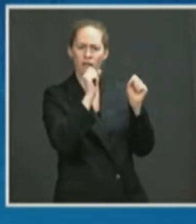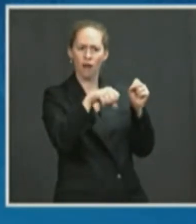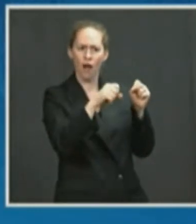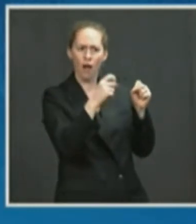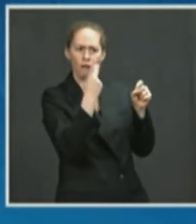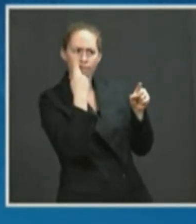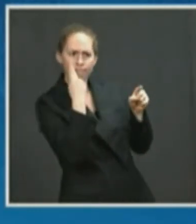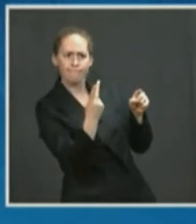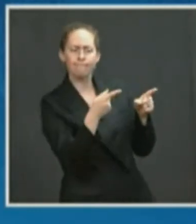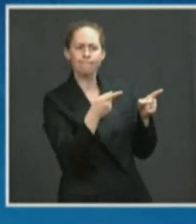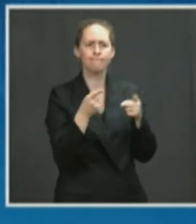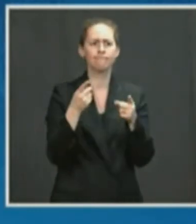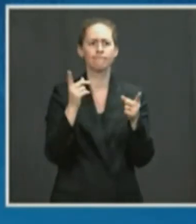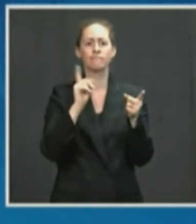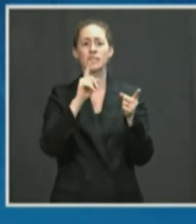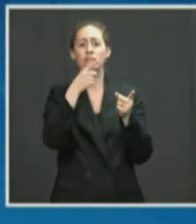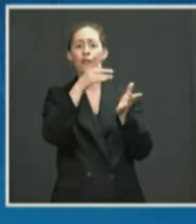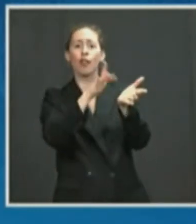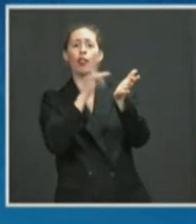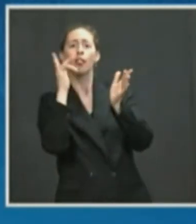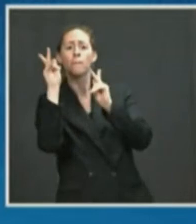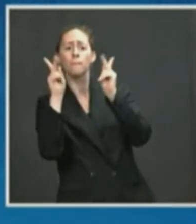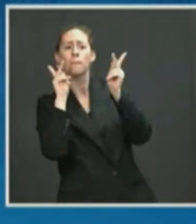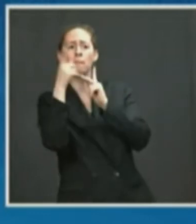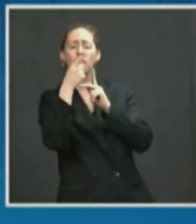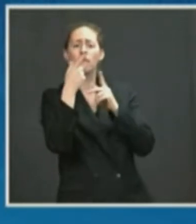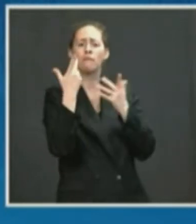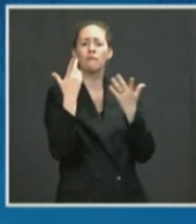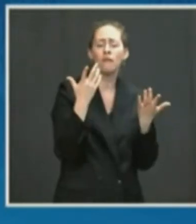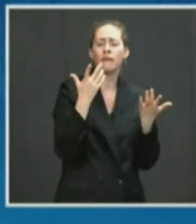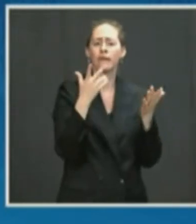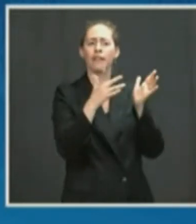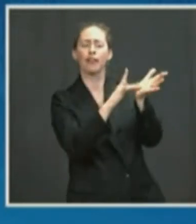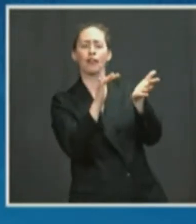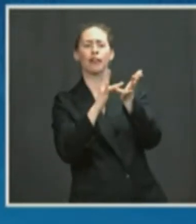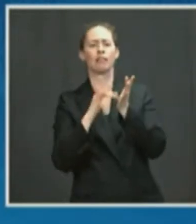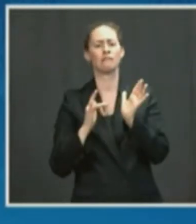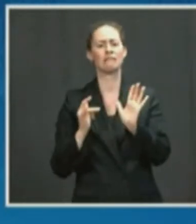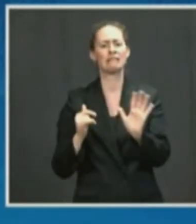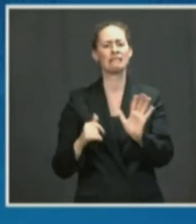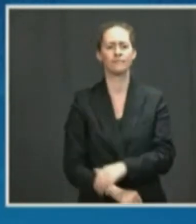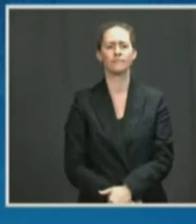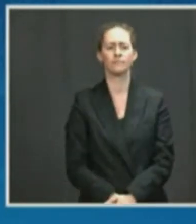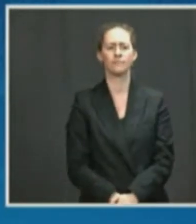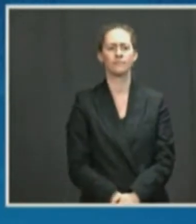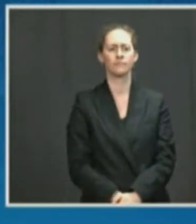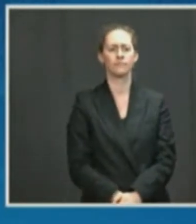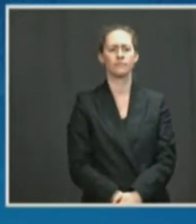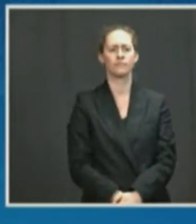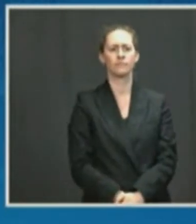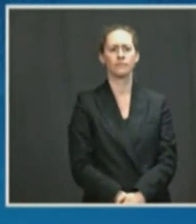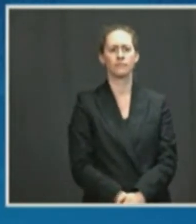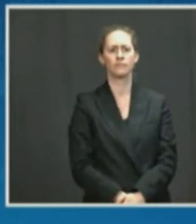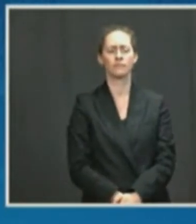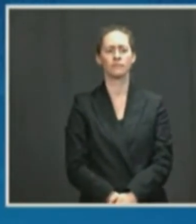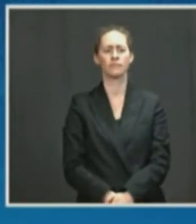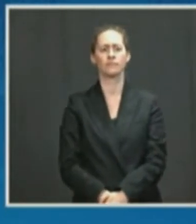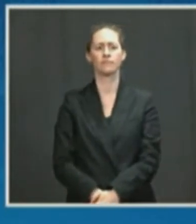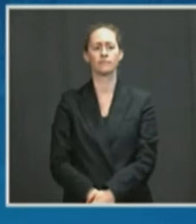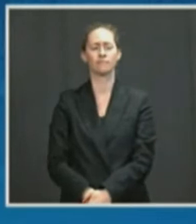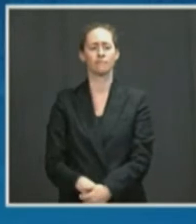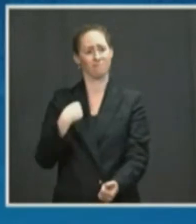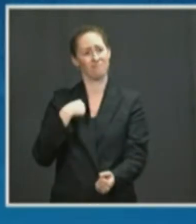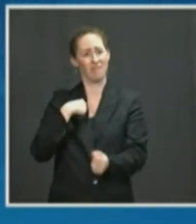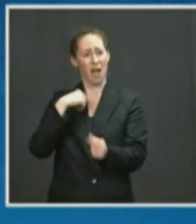people. Your final point, I'm honored to represent my